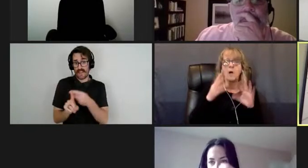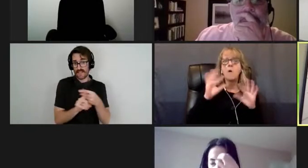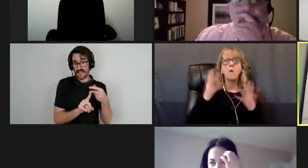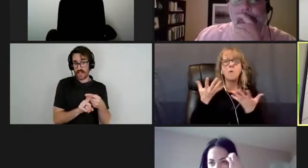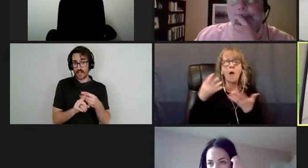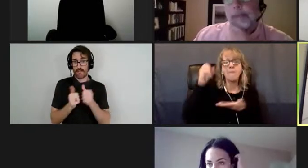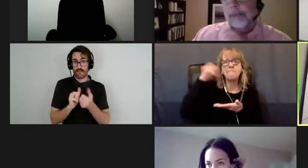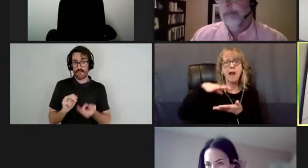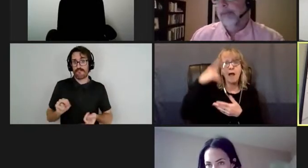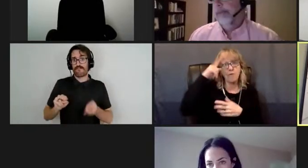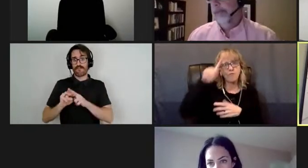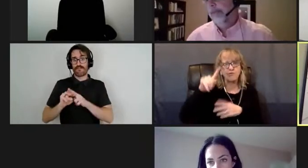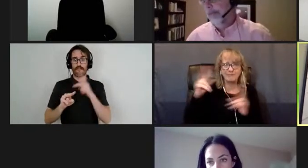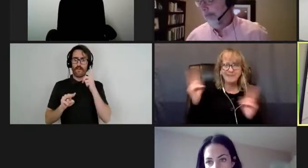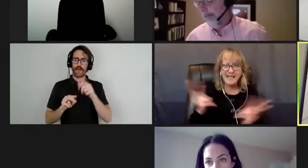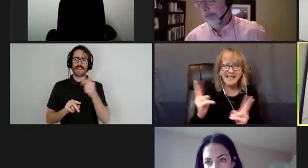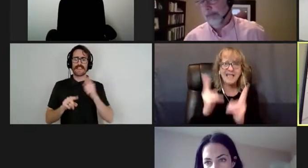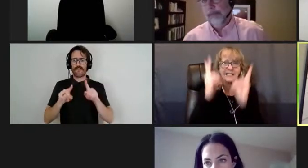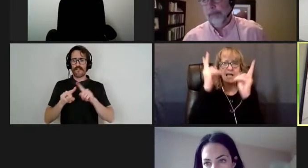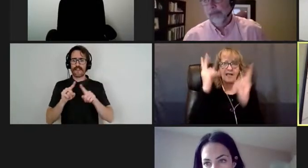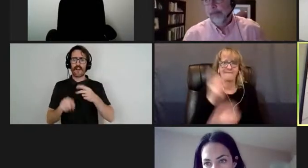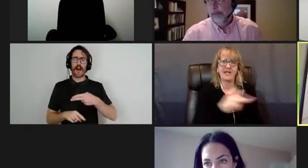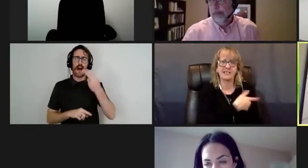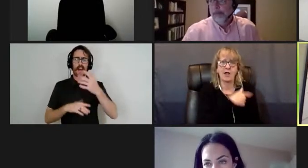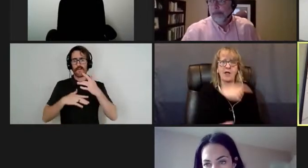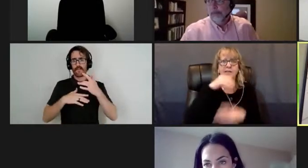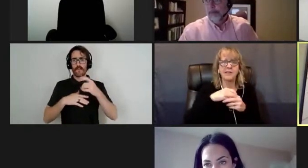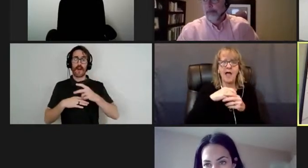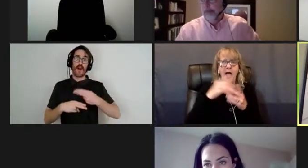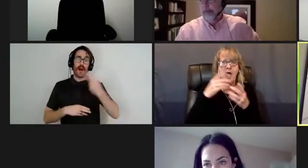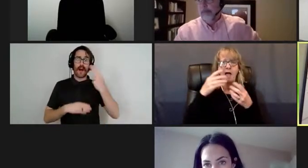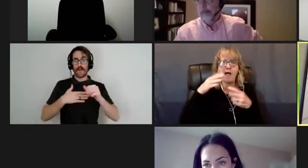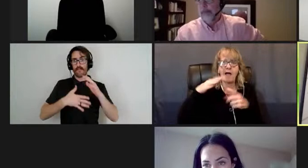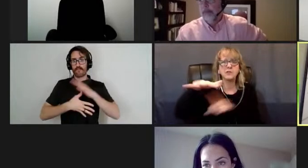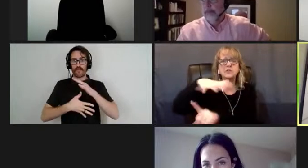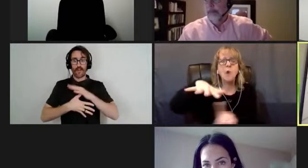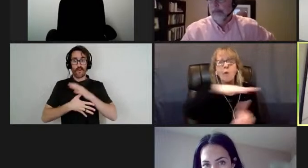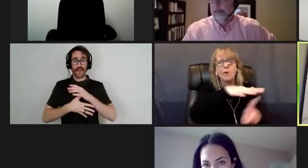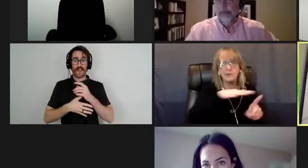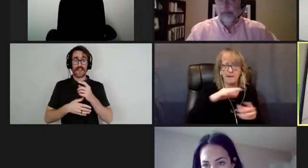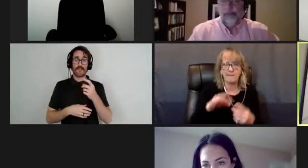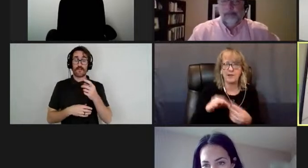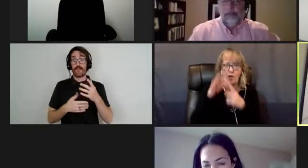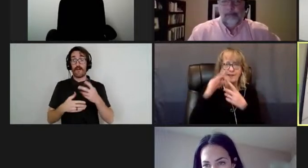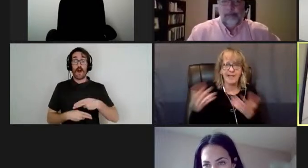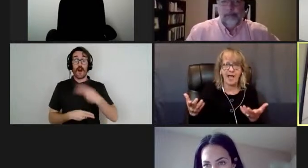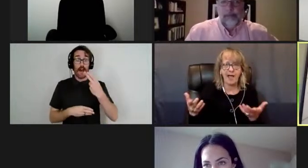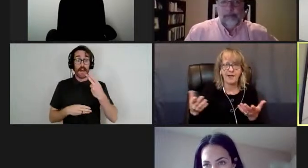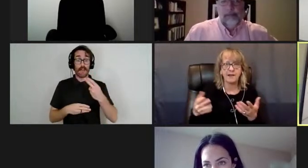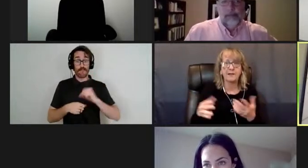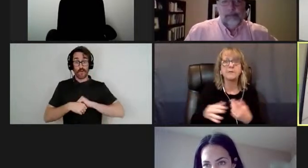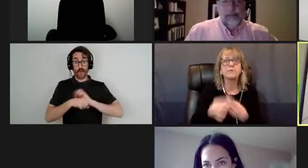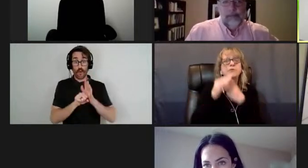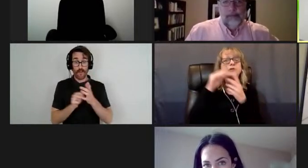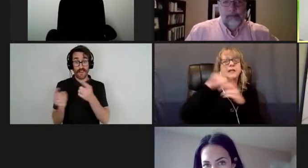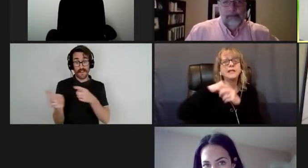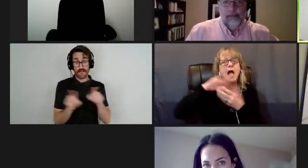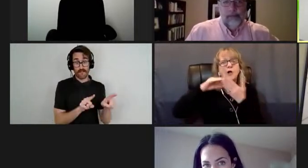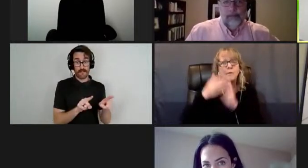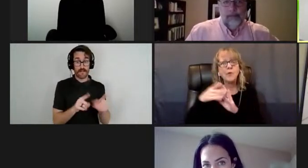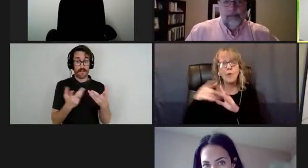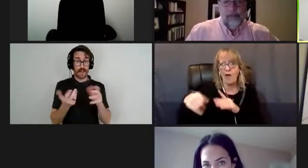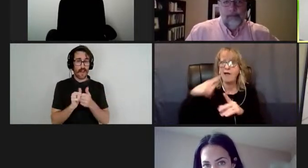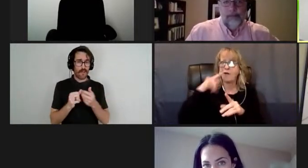neighborhoods such as Overbrook and Manor Park that have higher rates of COVID-19? So maybe I can